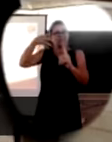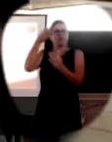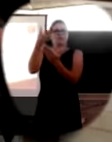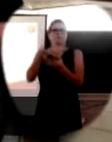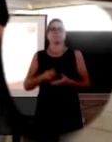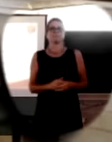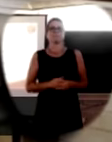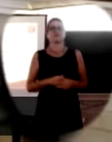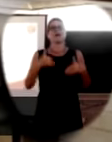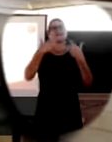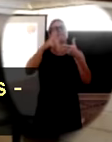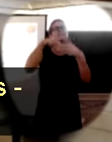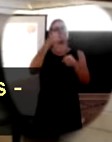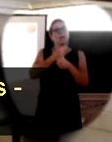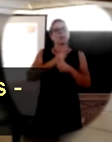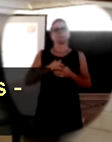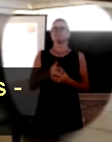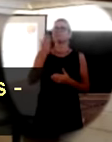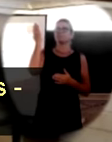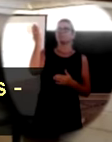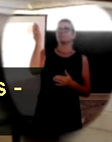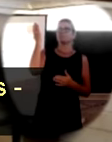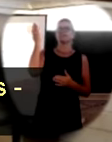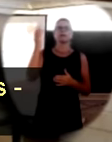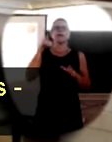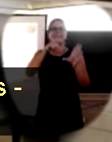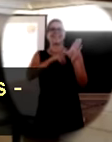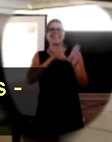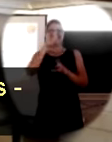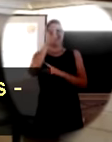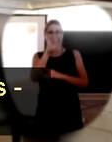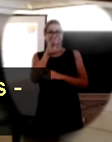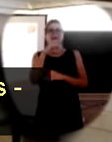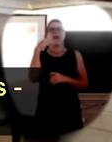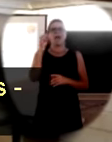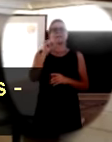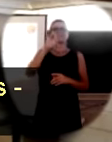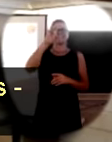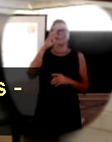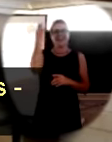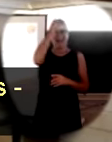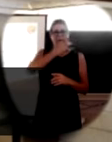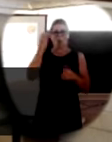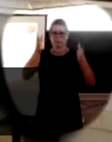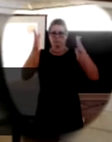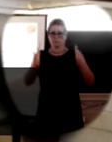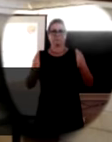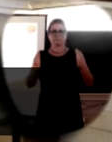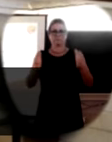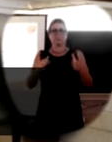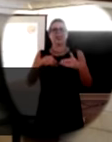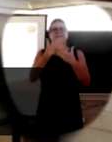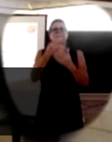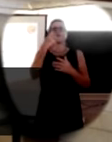So I've got a quick example. A Year 10 student who has 10 hours, what used to be teaching time, allocated